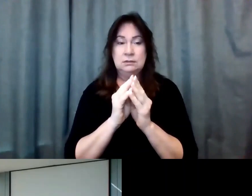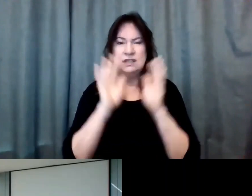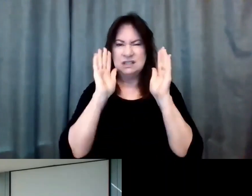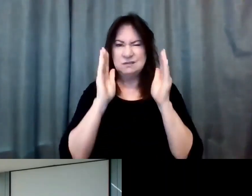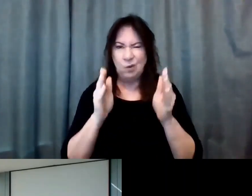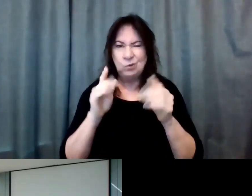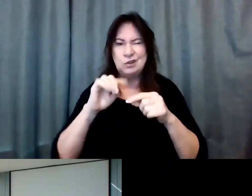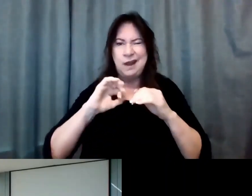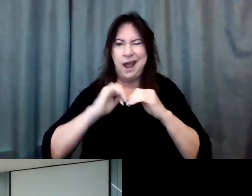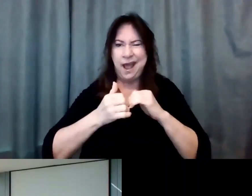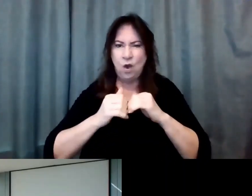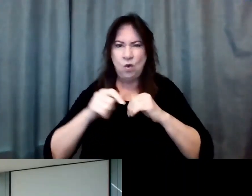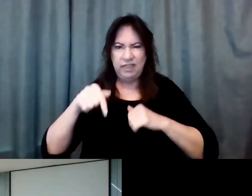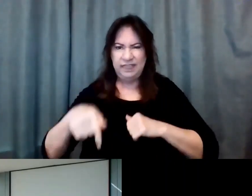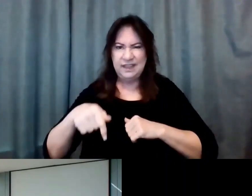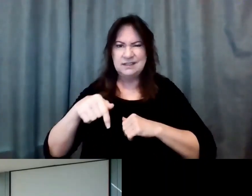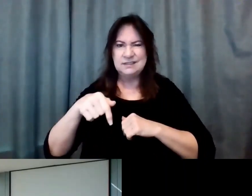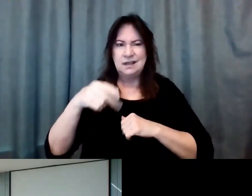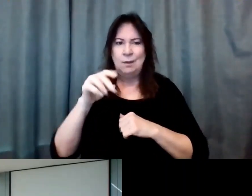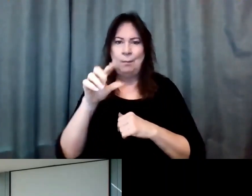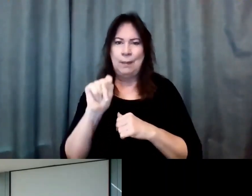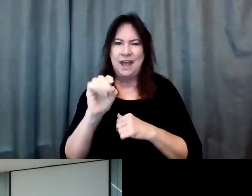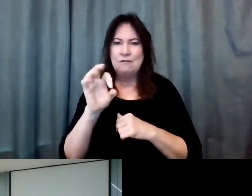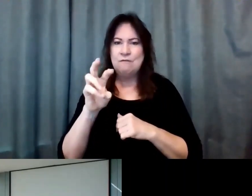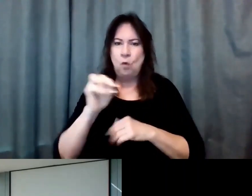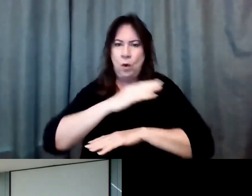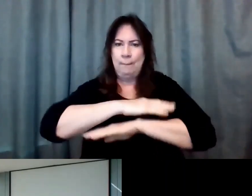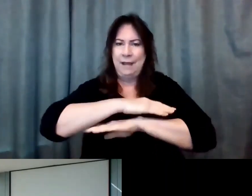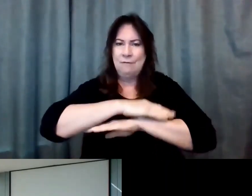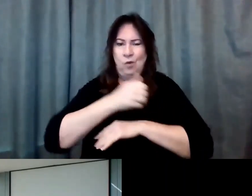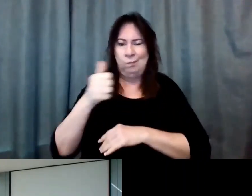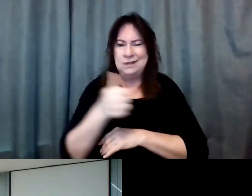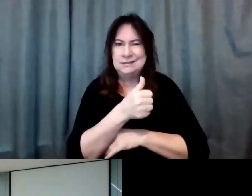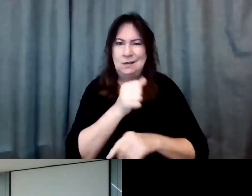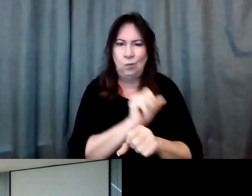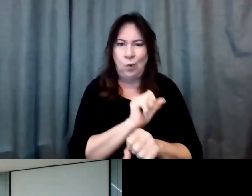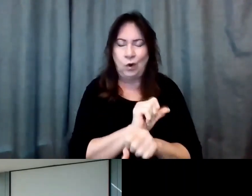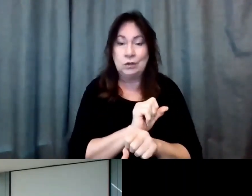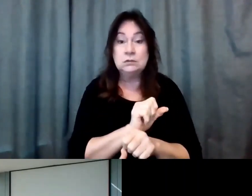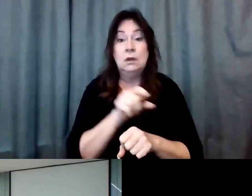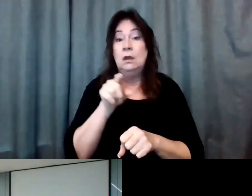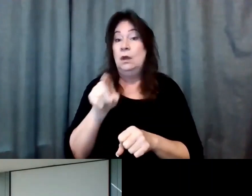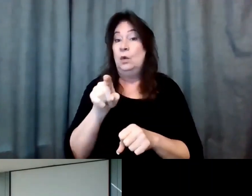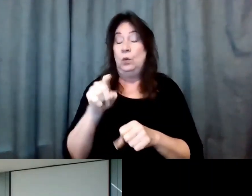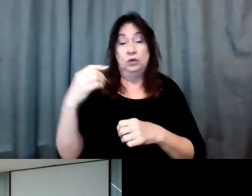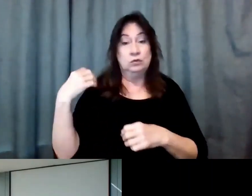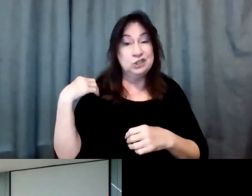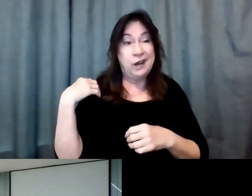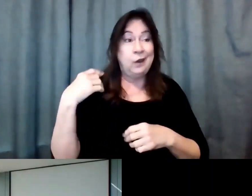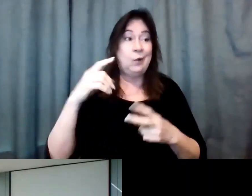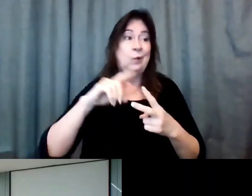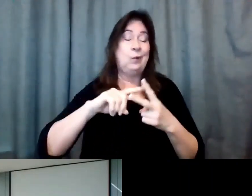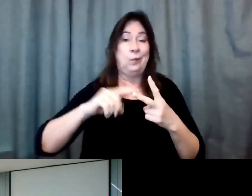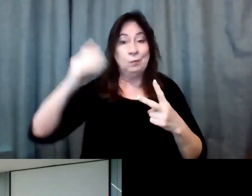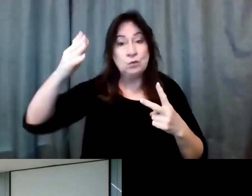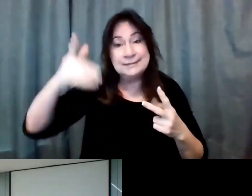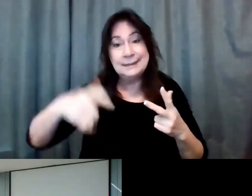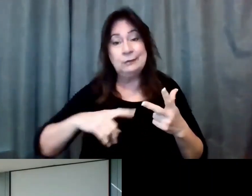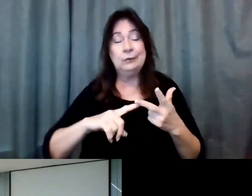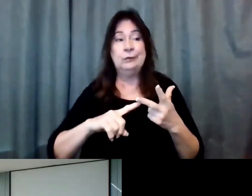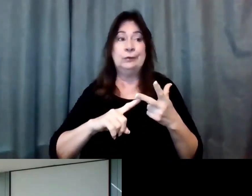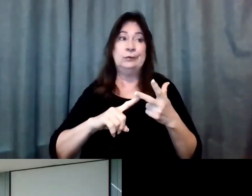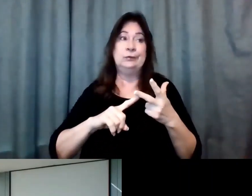the platform works and how you, when you are chair or presenter or